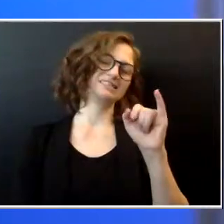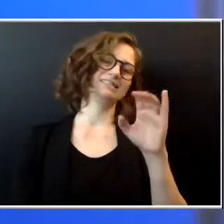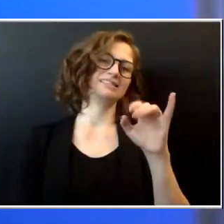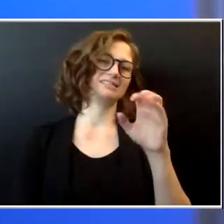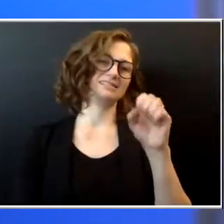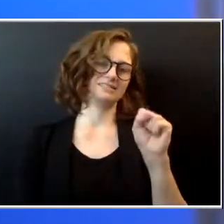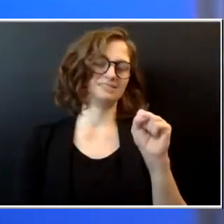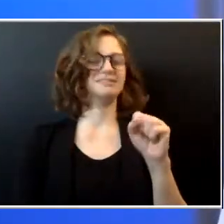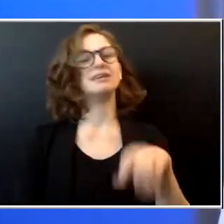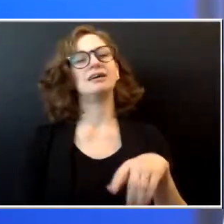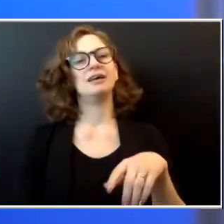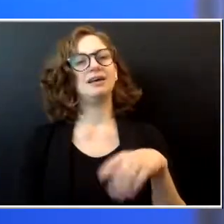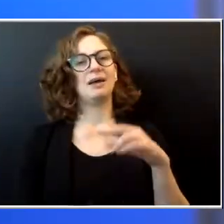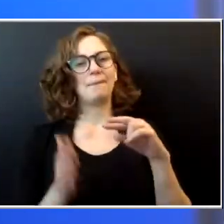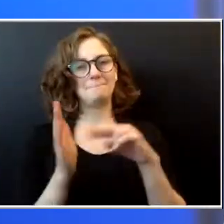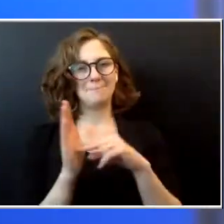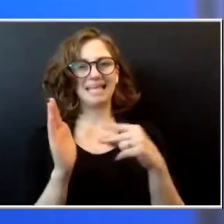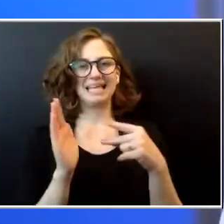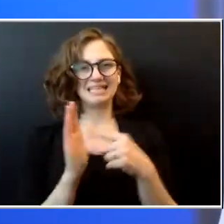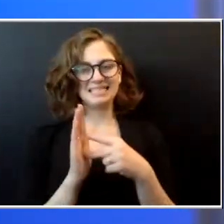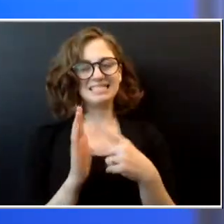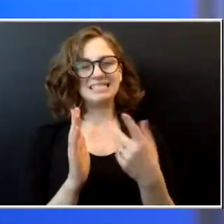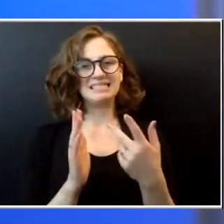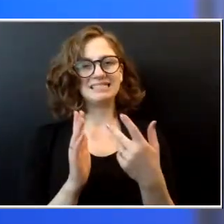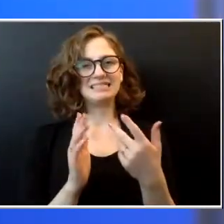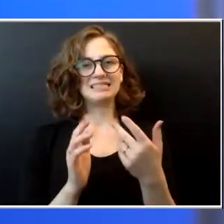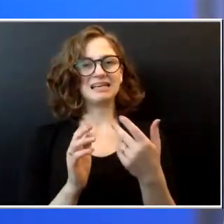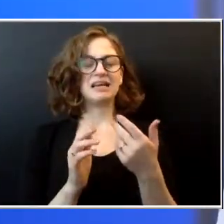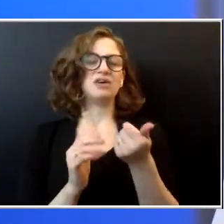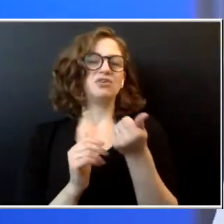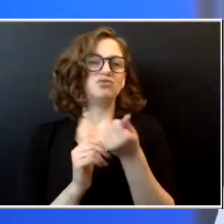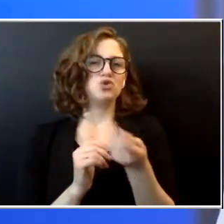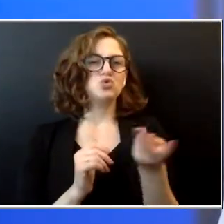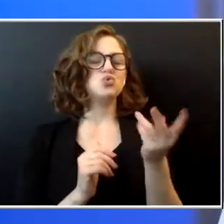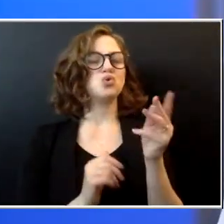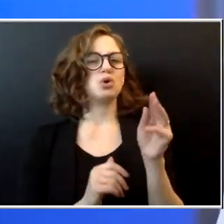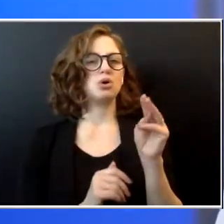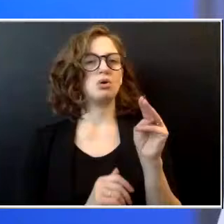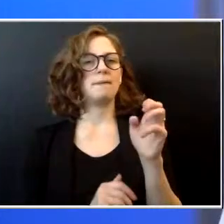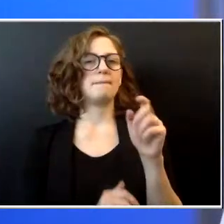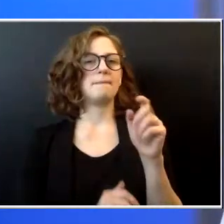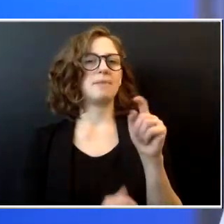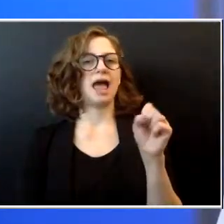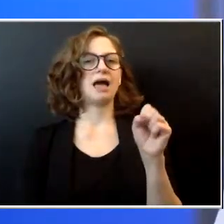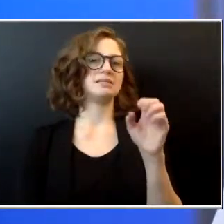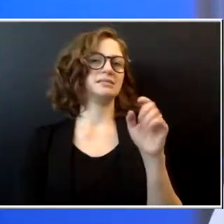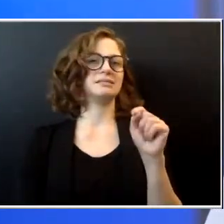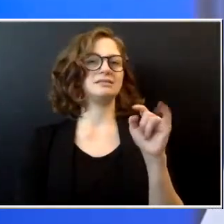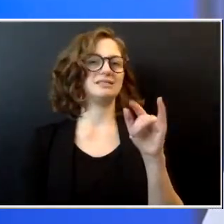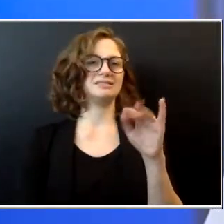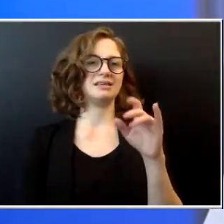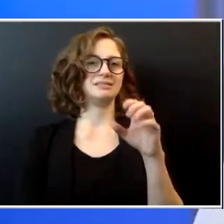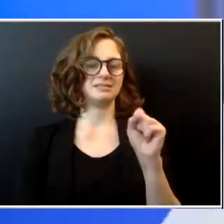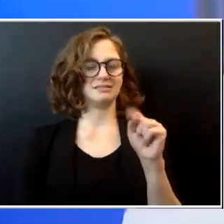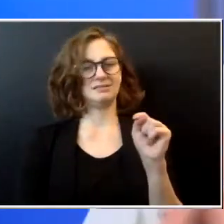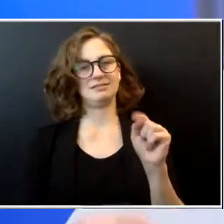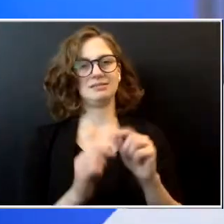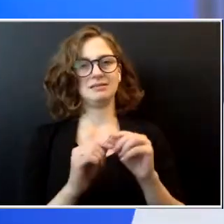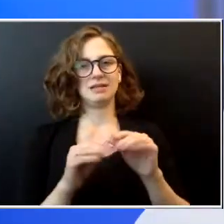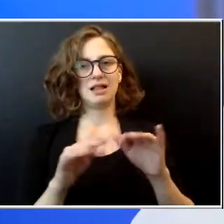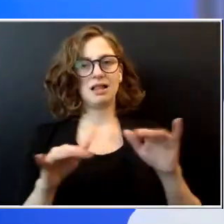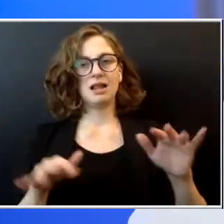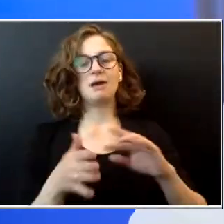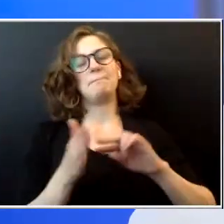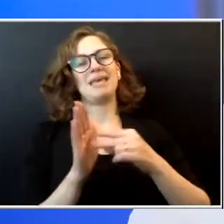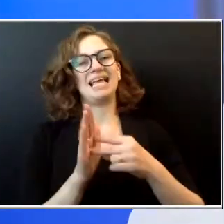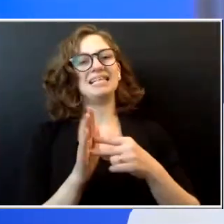few metastasis, and really it's kind of a defined state where we think that cancer is either all locally confined versus it's